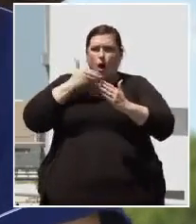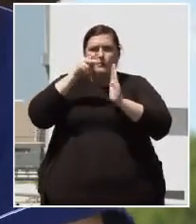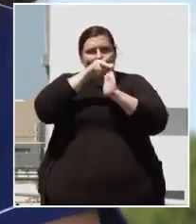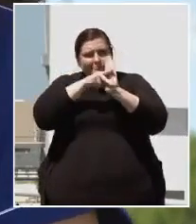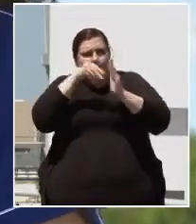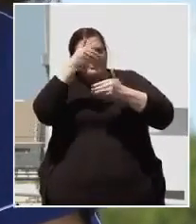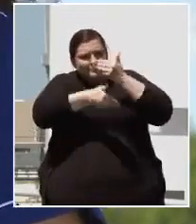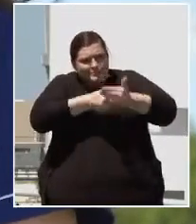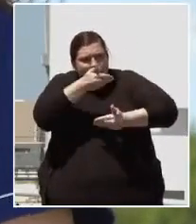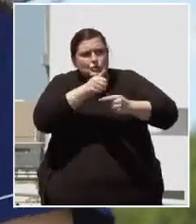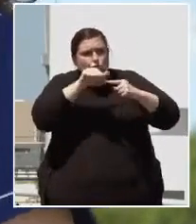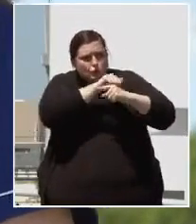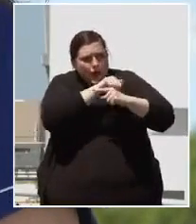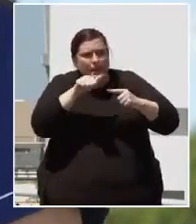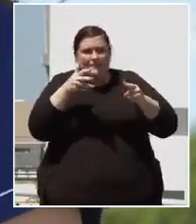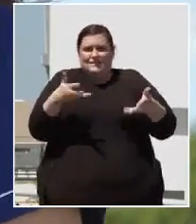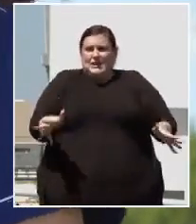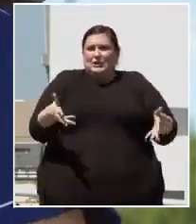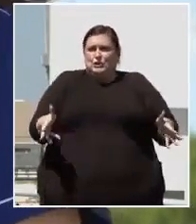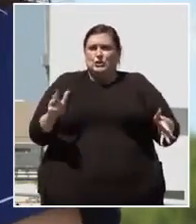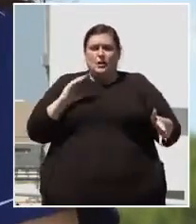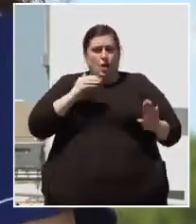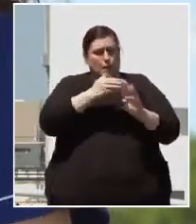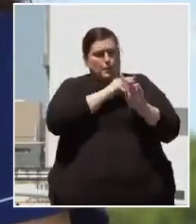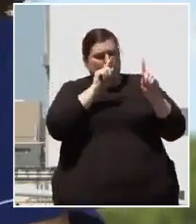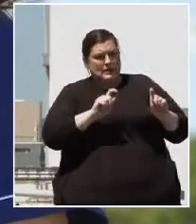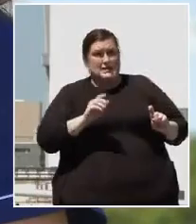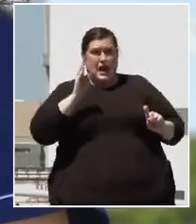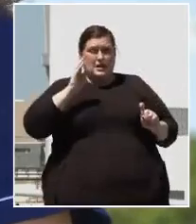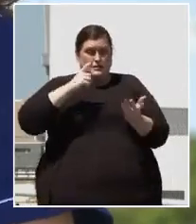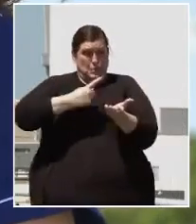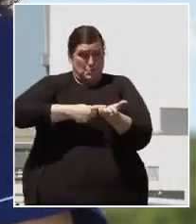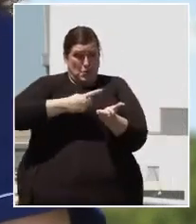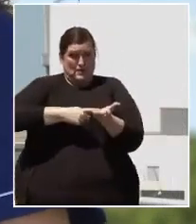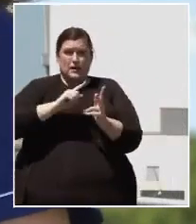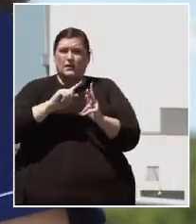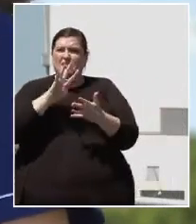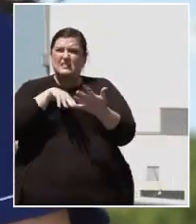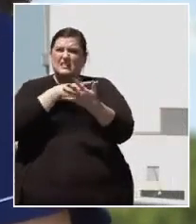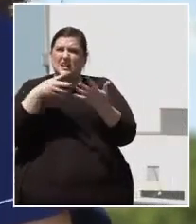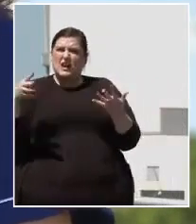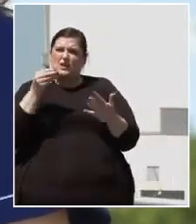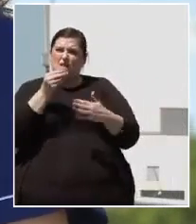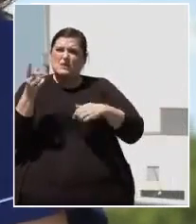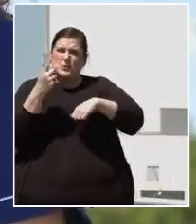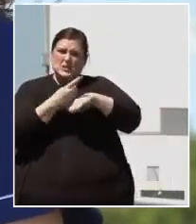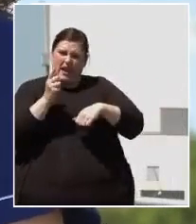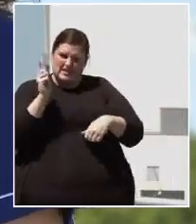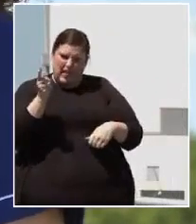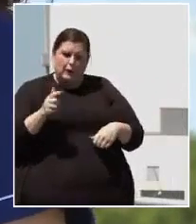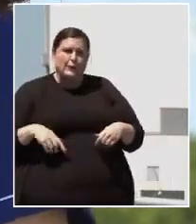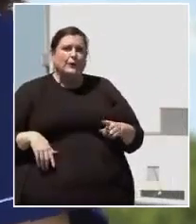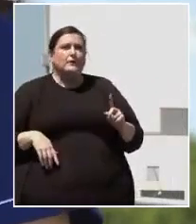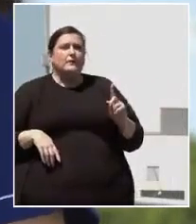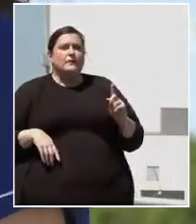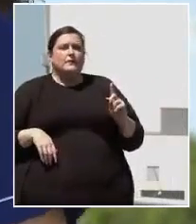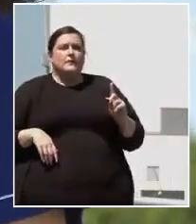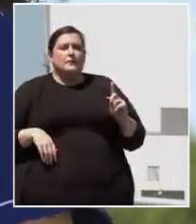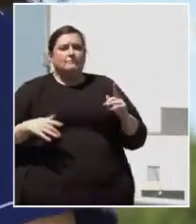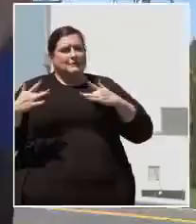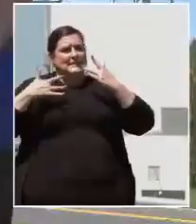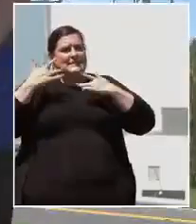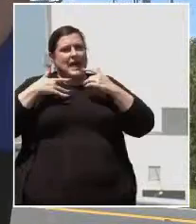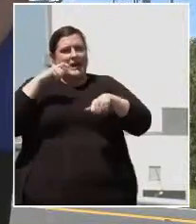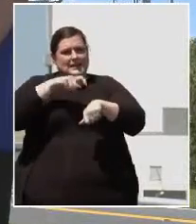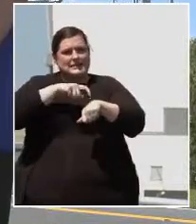training and uh and we're our pre-test briefing is scheduled uh just a couple of days from now so it is uh it's it's a very